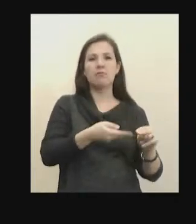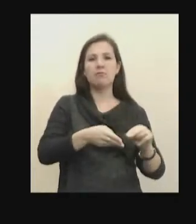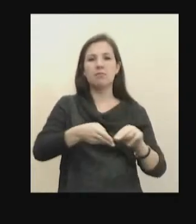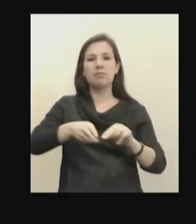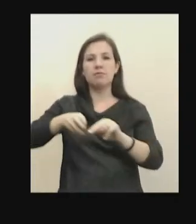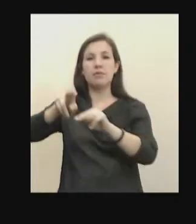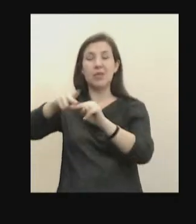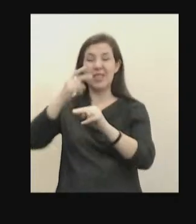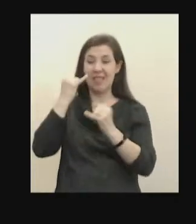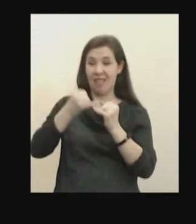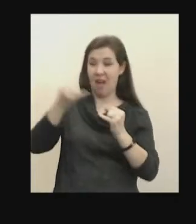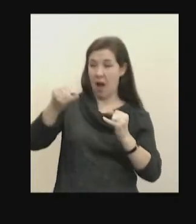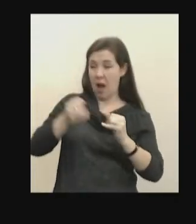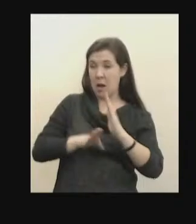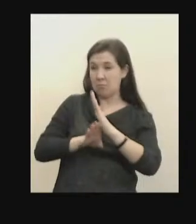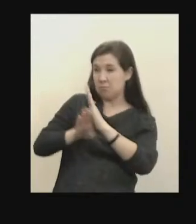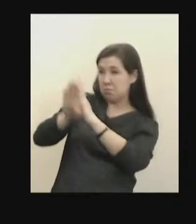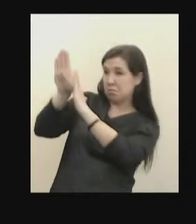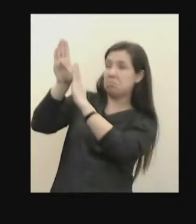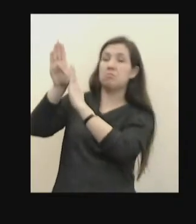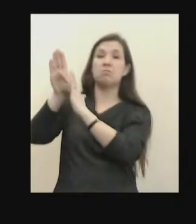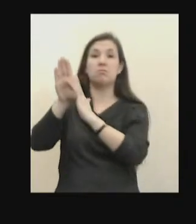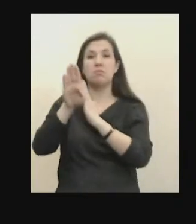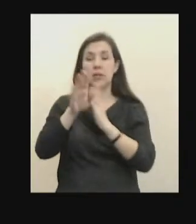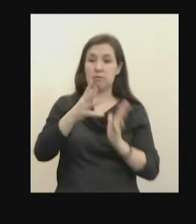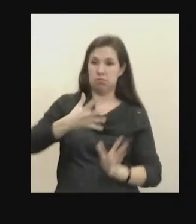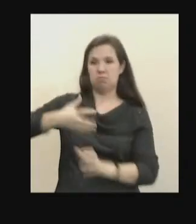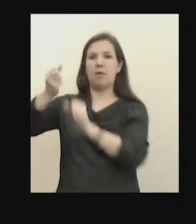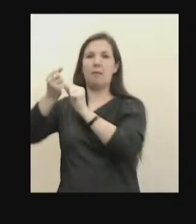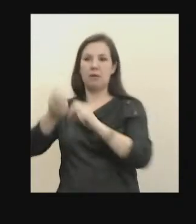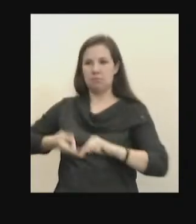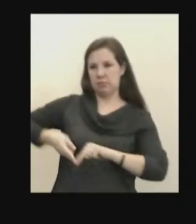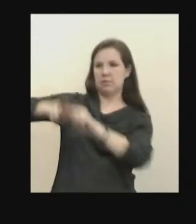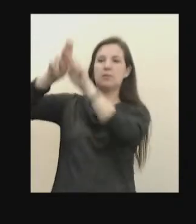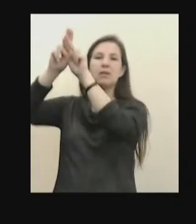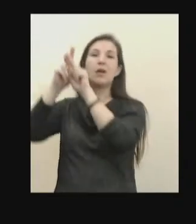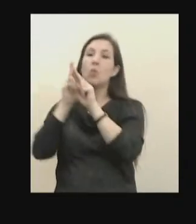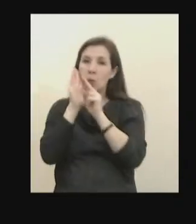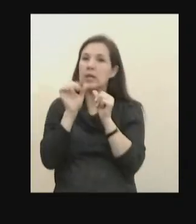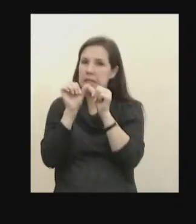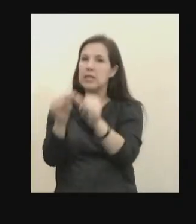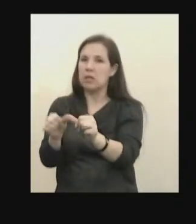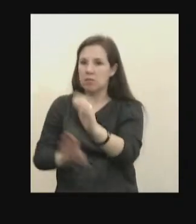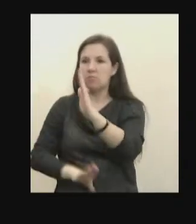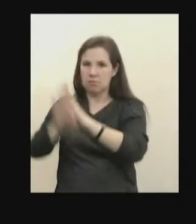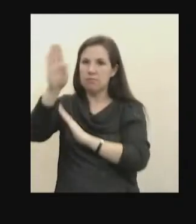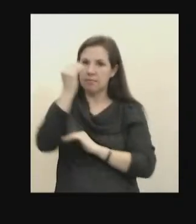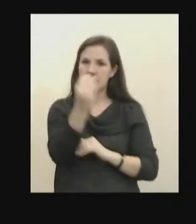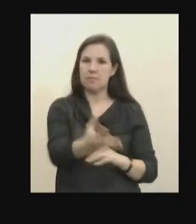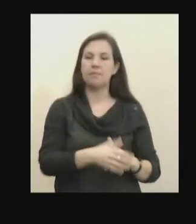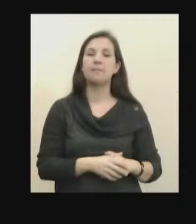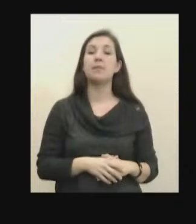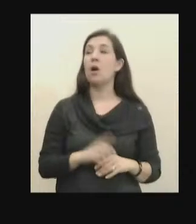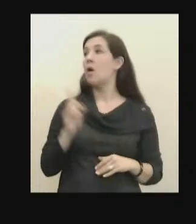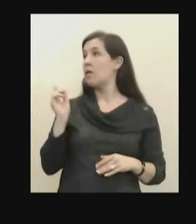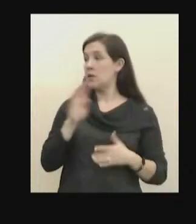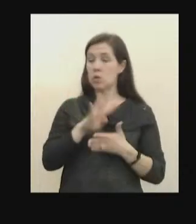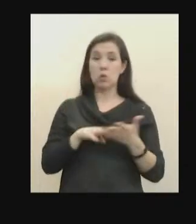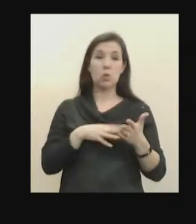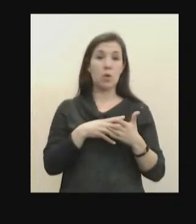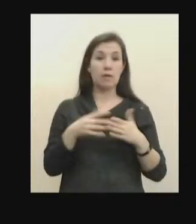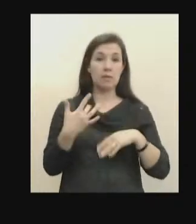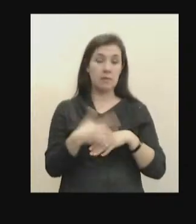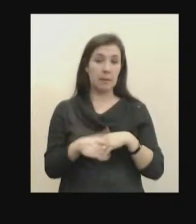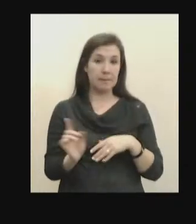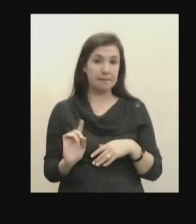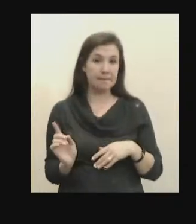continue to go up based on the newest cases that we've seen. All these graphs can be found on our Erie